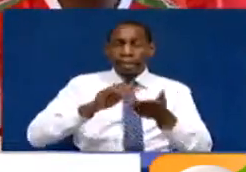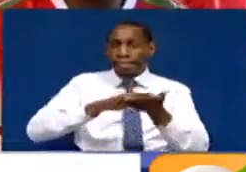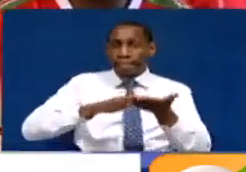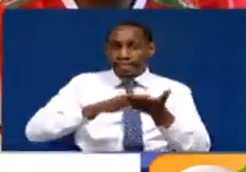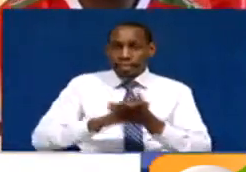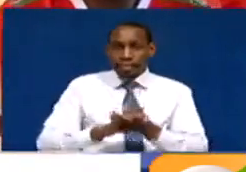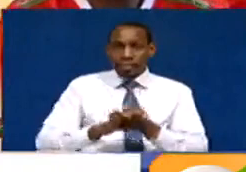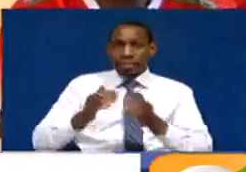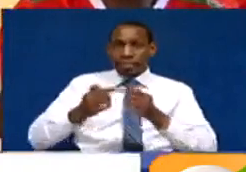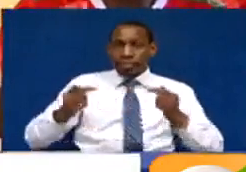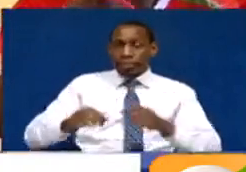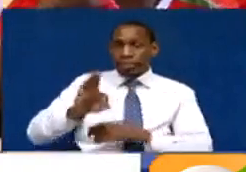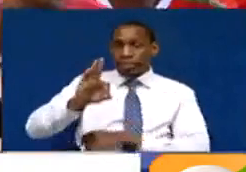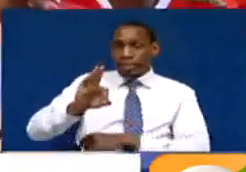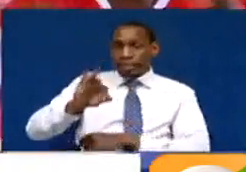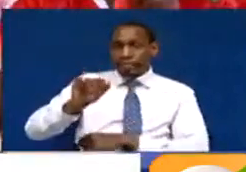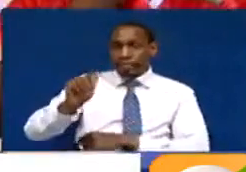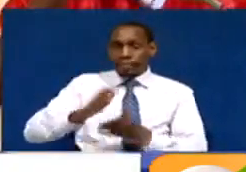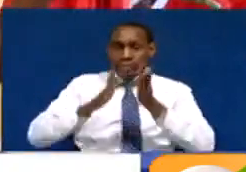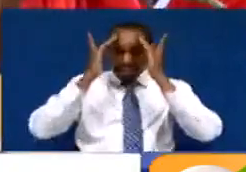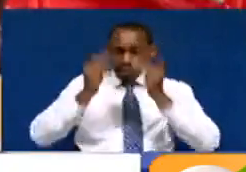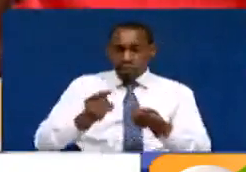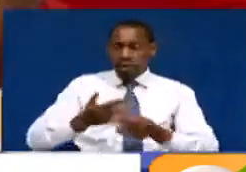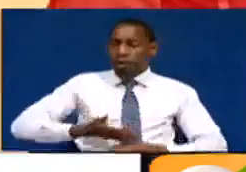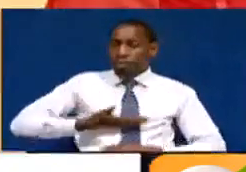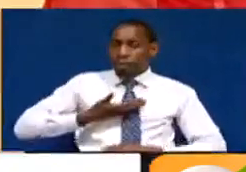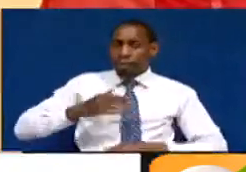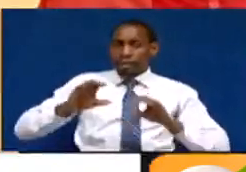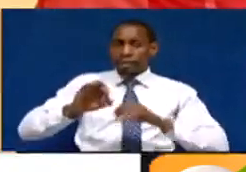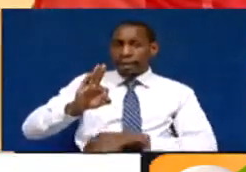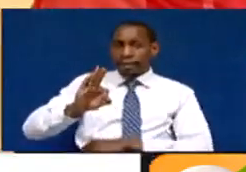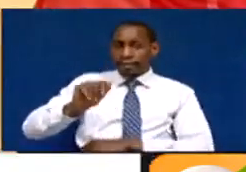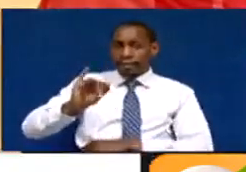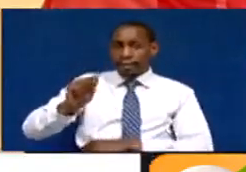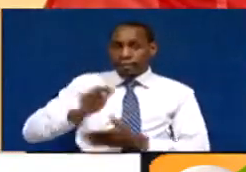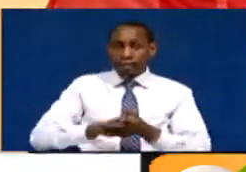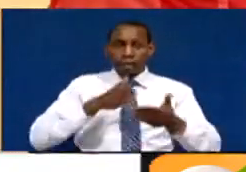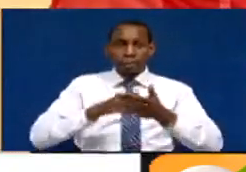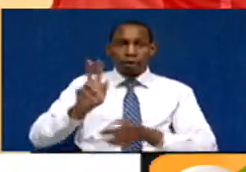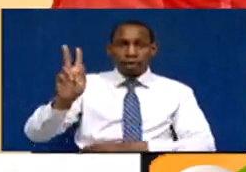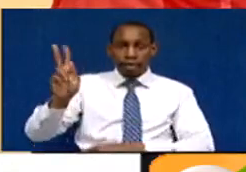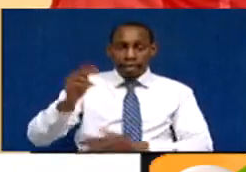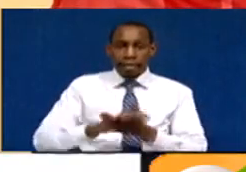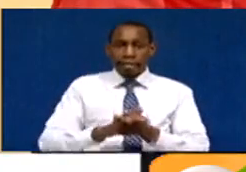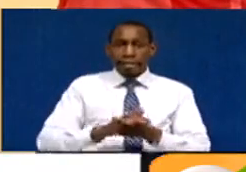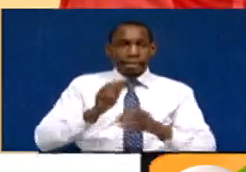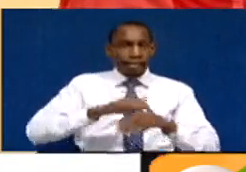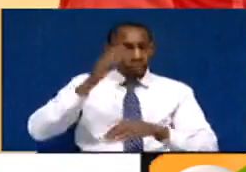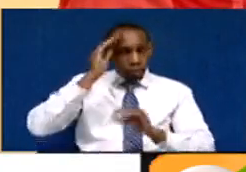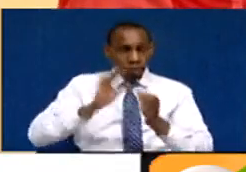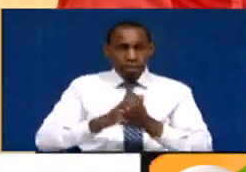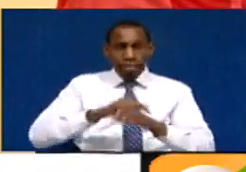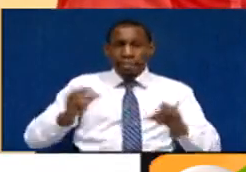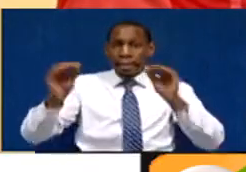basis. Contrary to FIFA, the decision attracted the wrath of the global football body, who suspended Kenya indefinitely during the